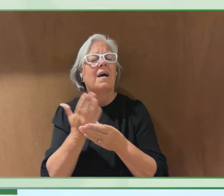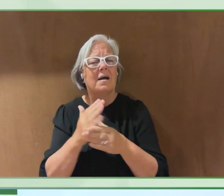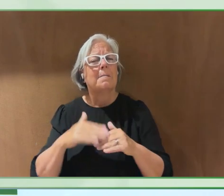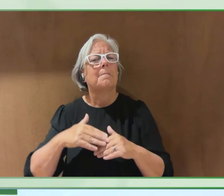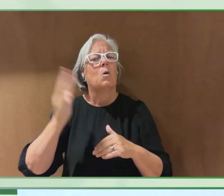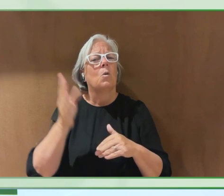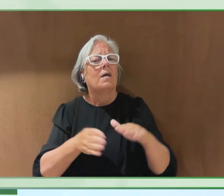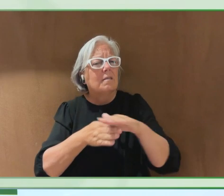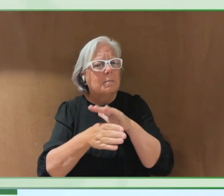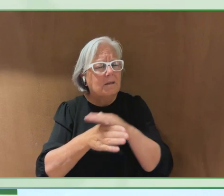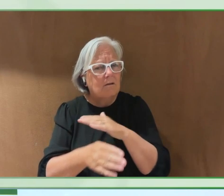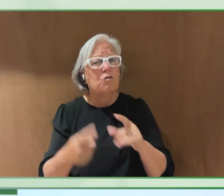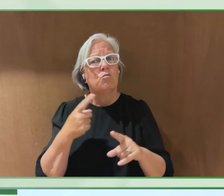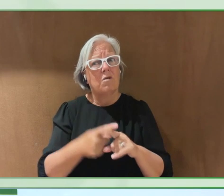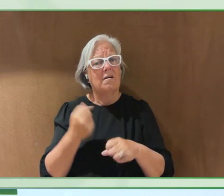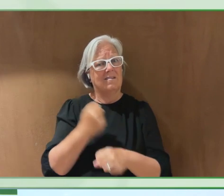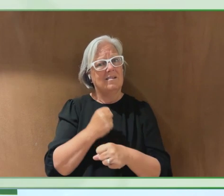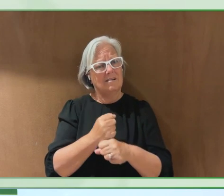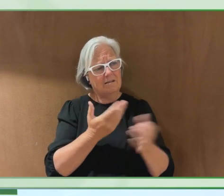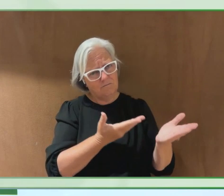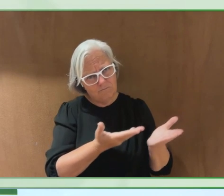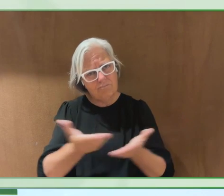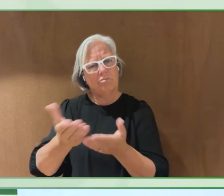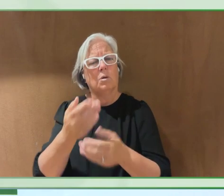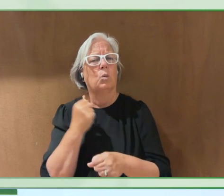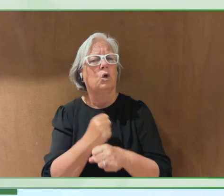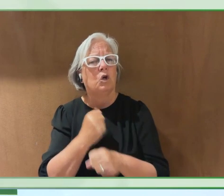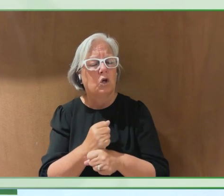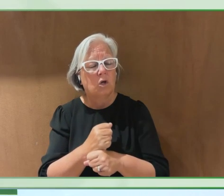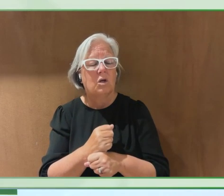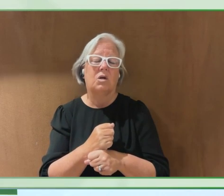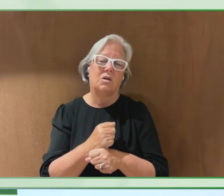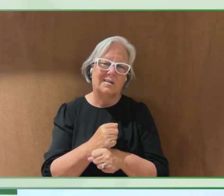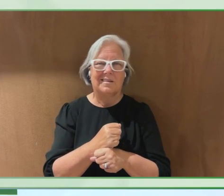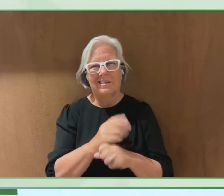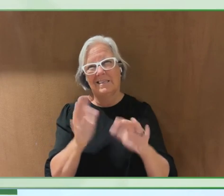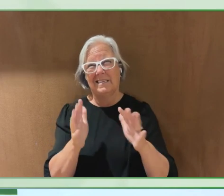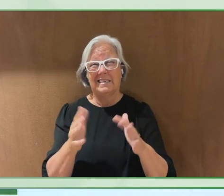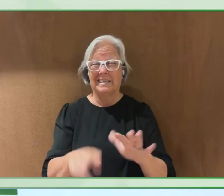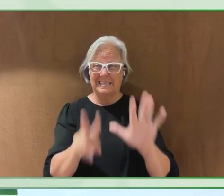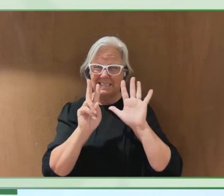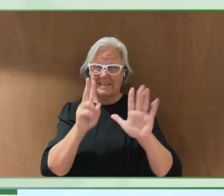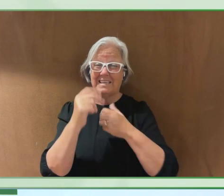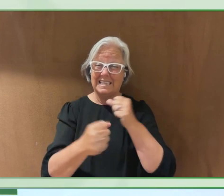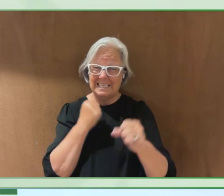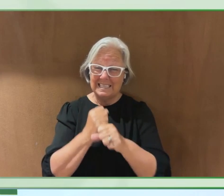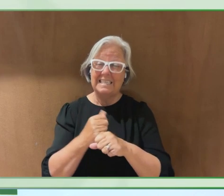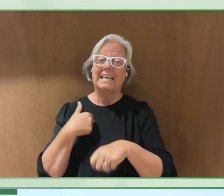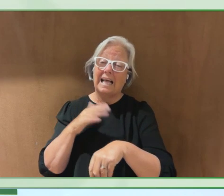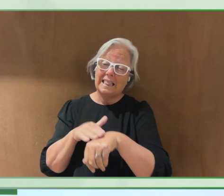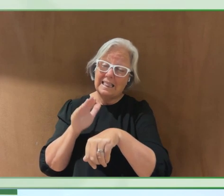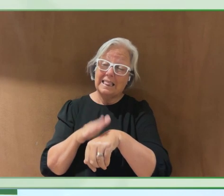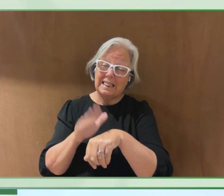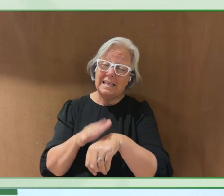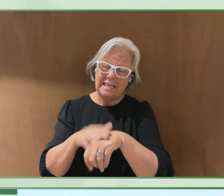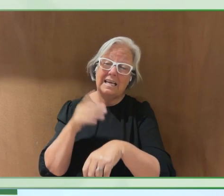persons with disabilities. It was easier said than done. It took us about 7 years of lobbying to finally enshrine a policy where